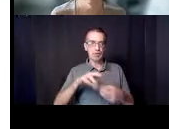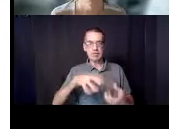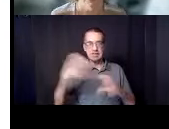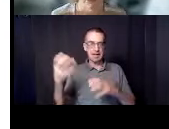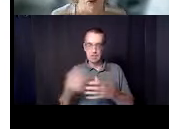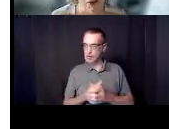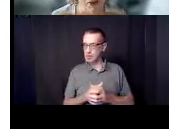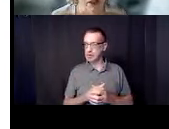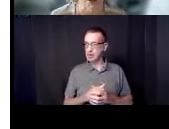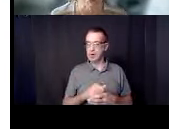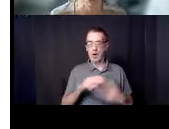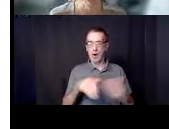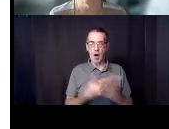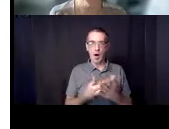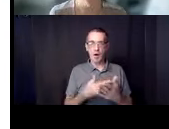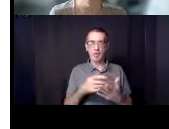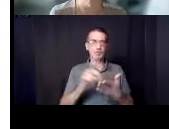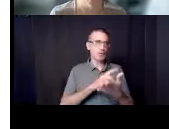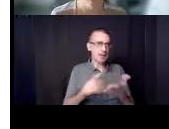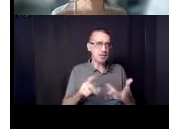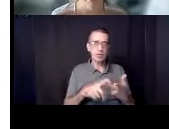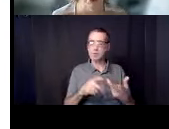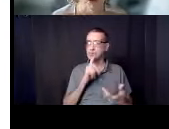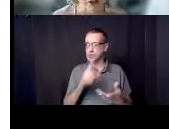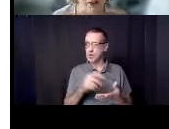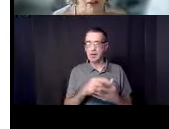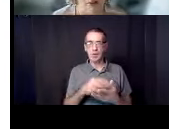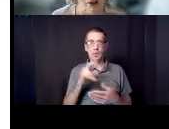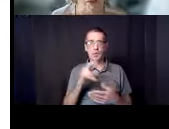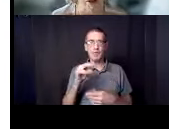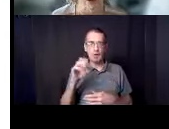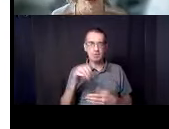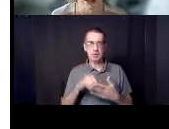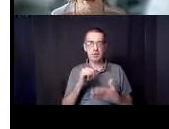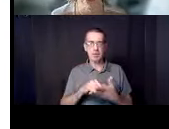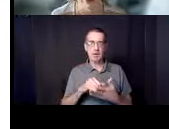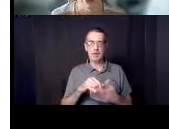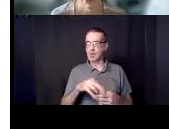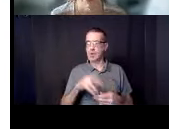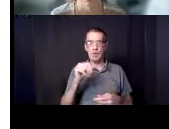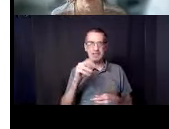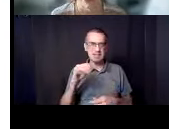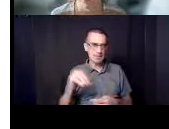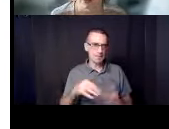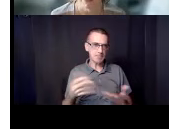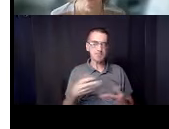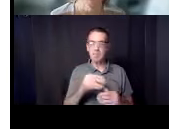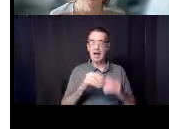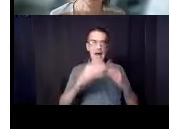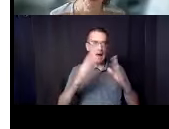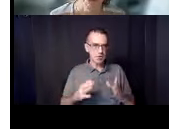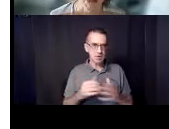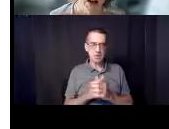disasters fall within that. Discrimination certainly references the pandemic of racism,